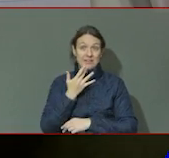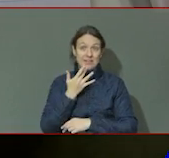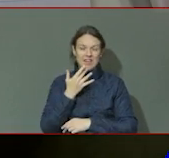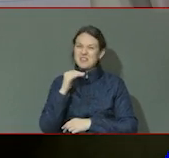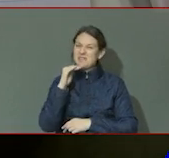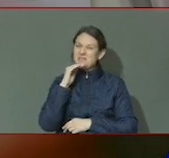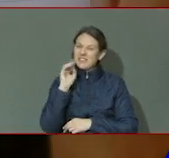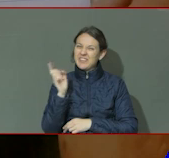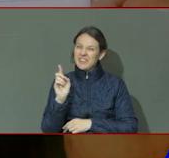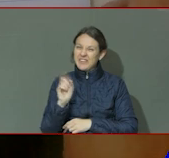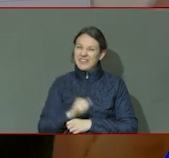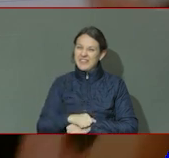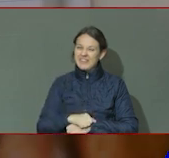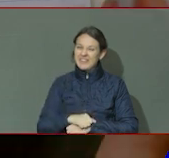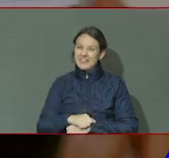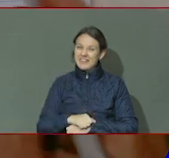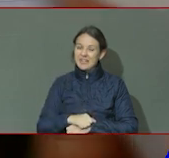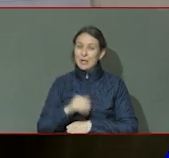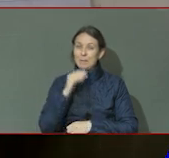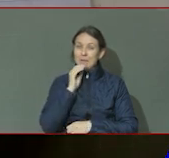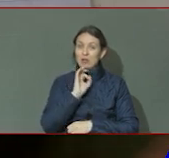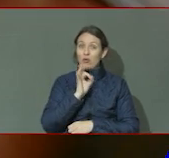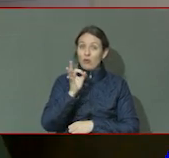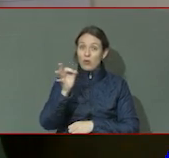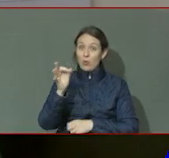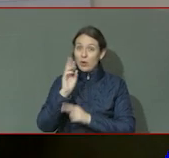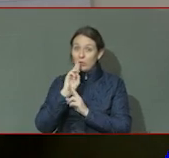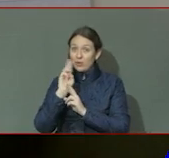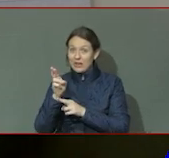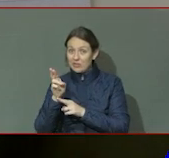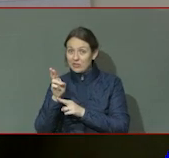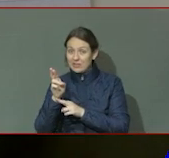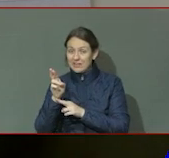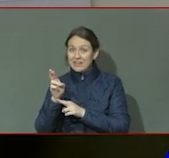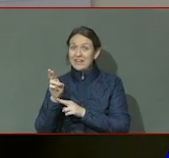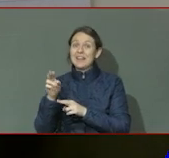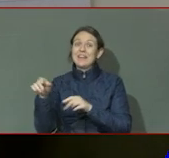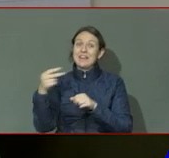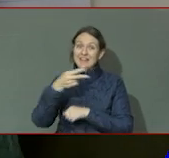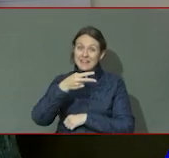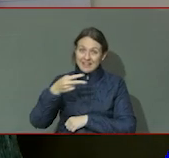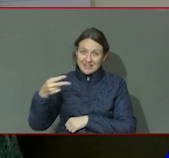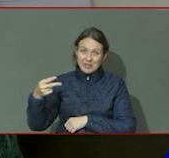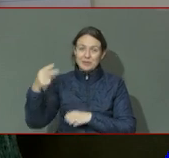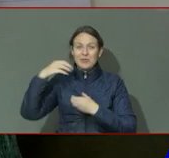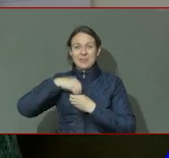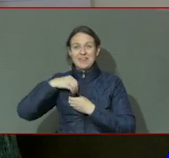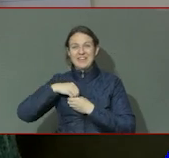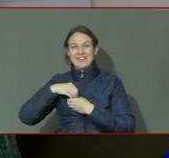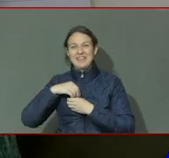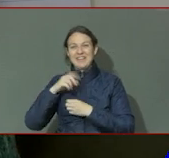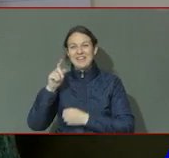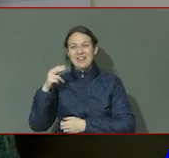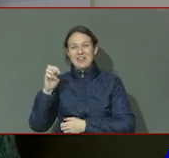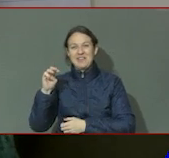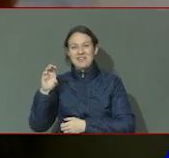that mean? It means that my forward reaction is endothermic. So that answer is endothermic.